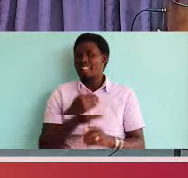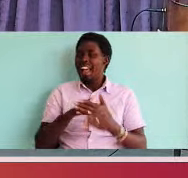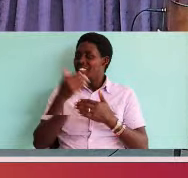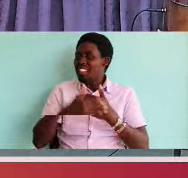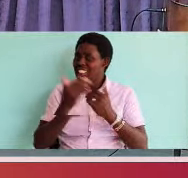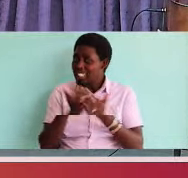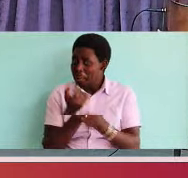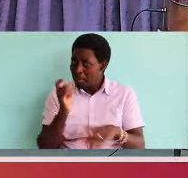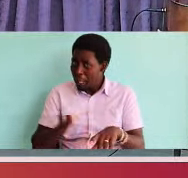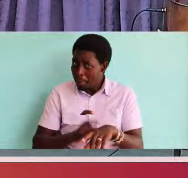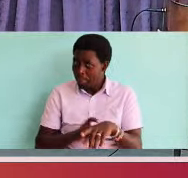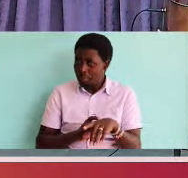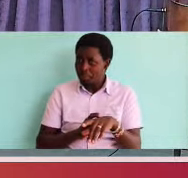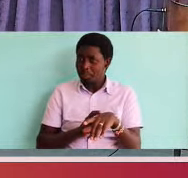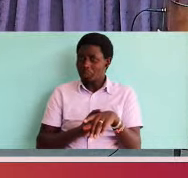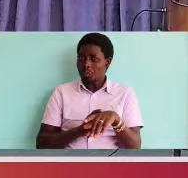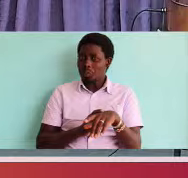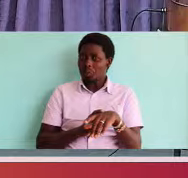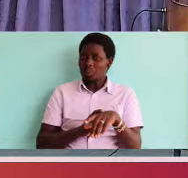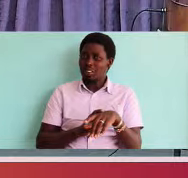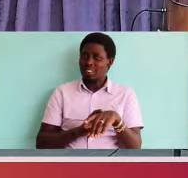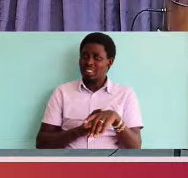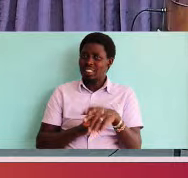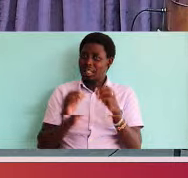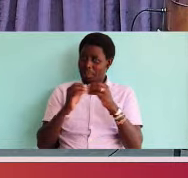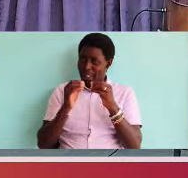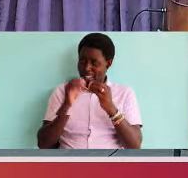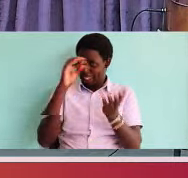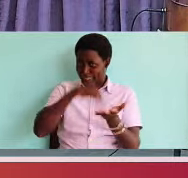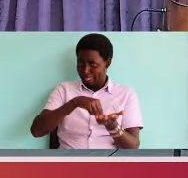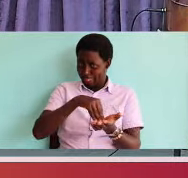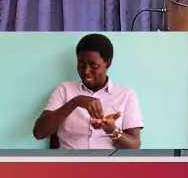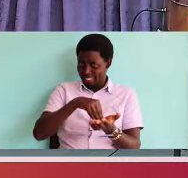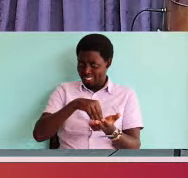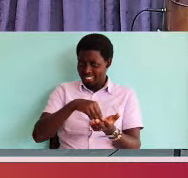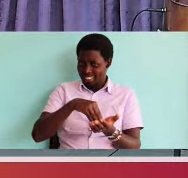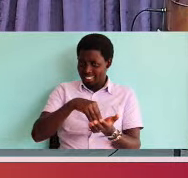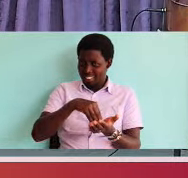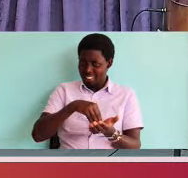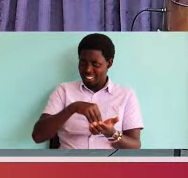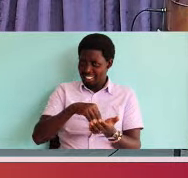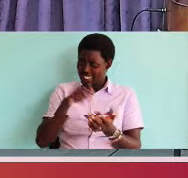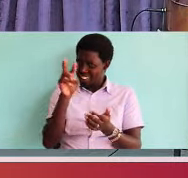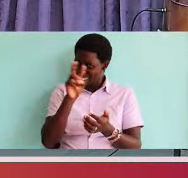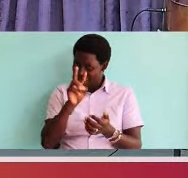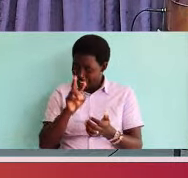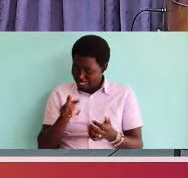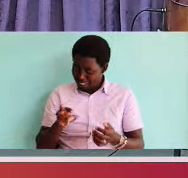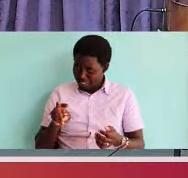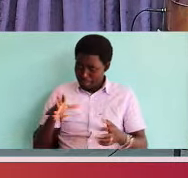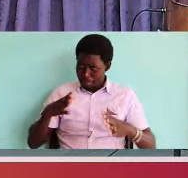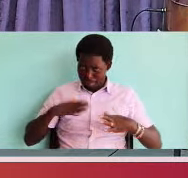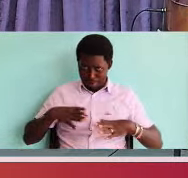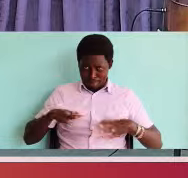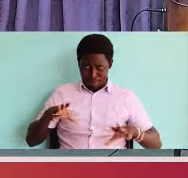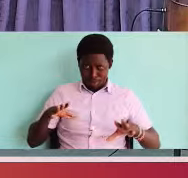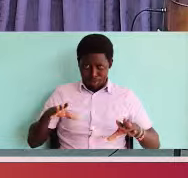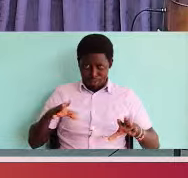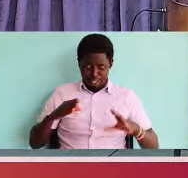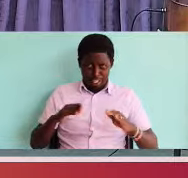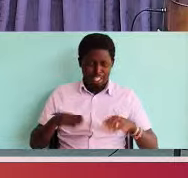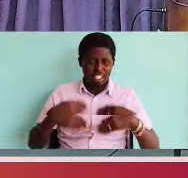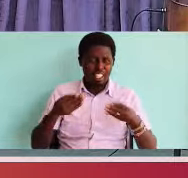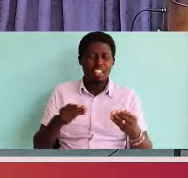time, when they met again, they observed that giving had